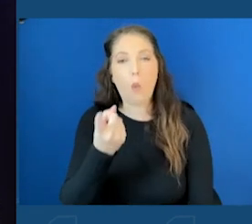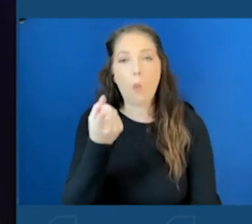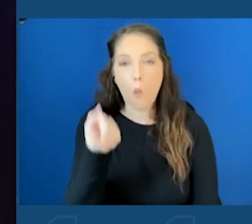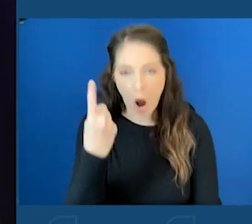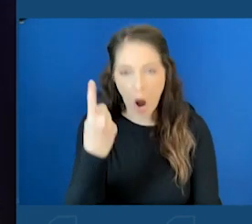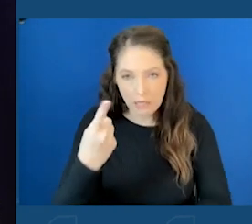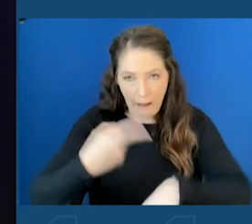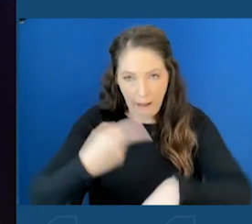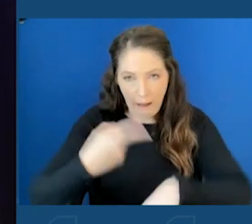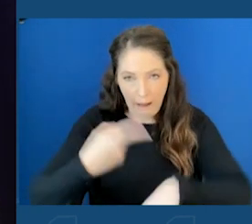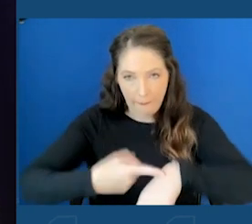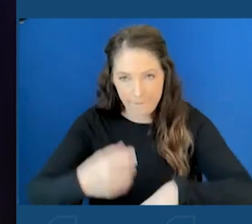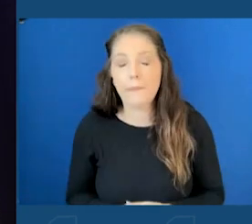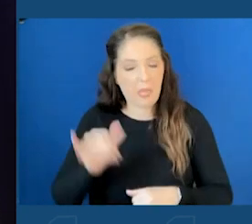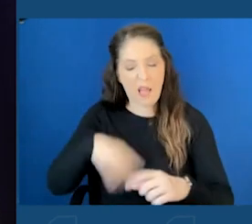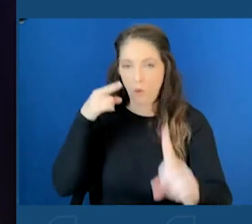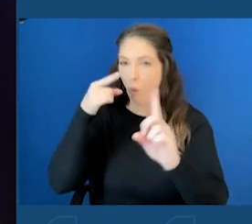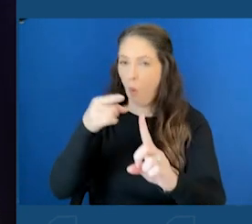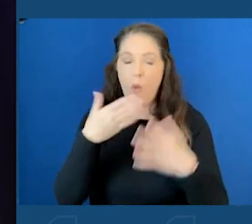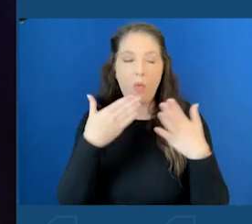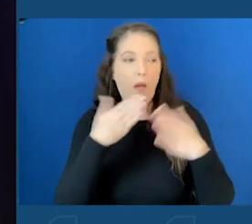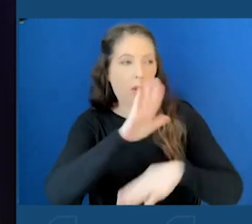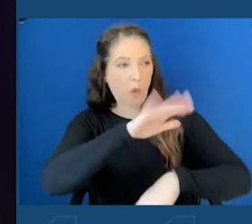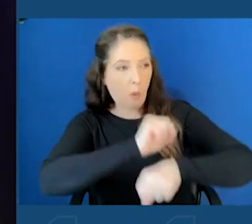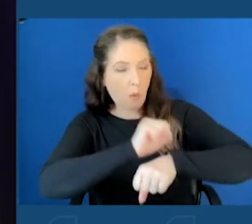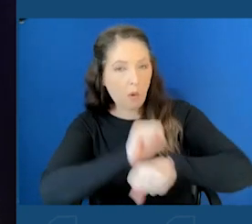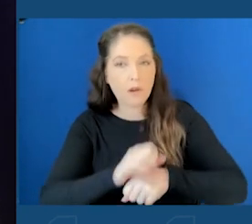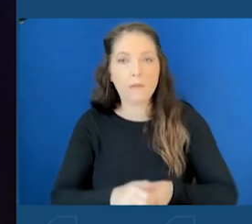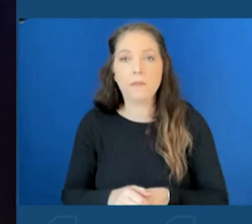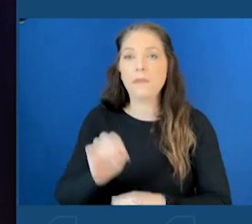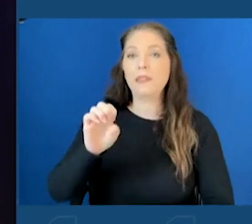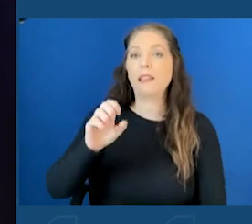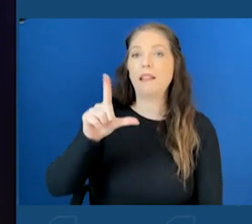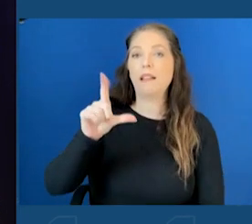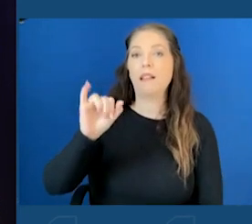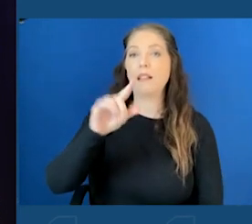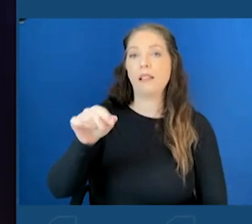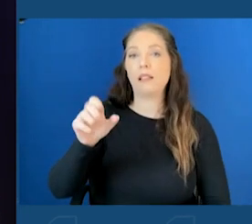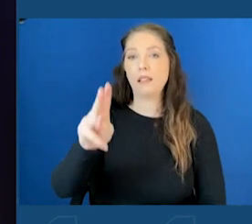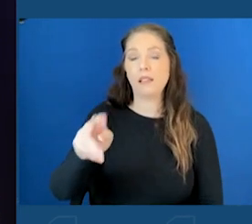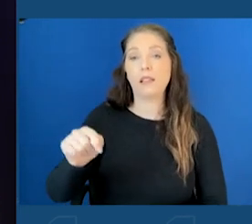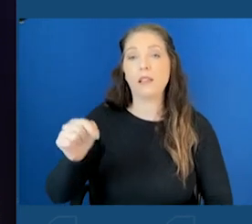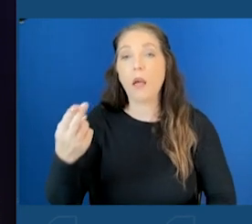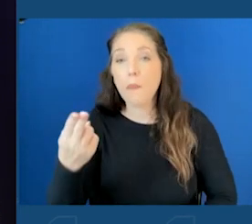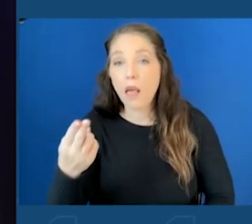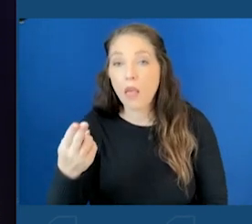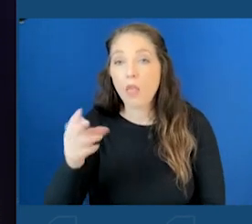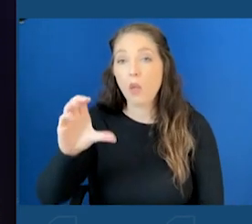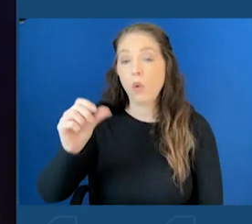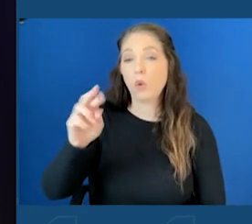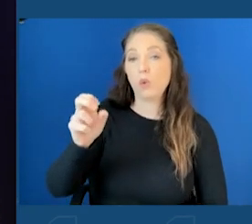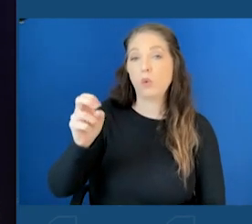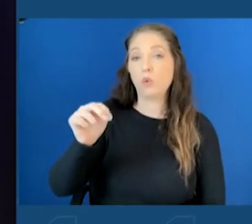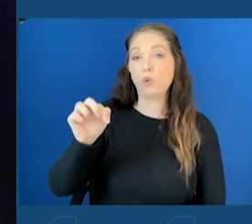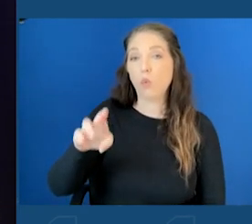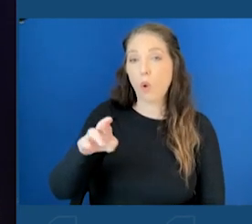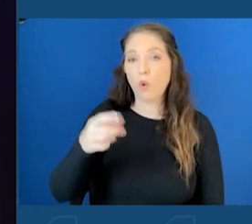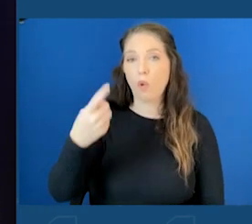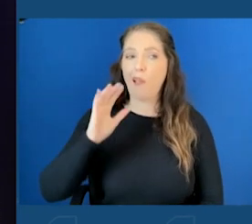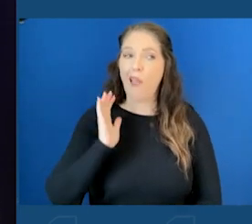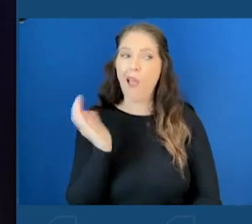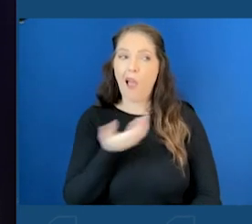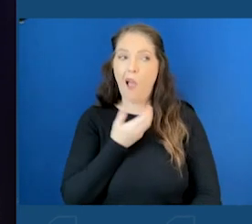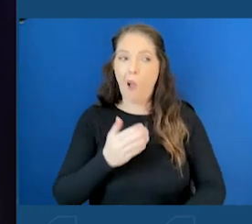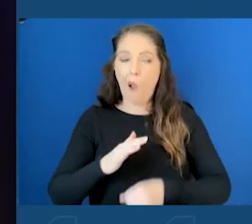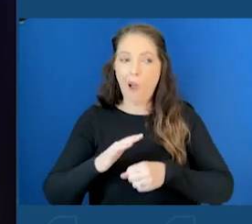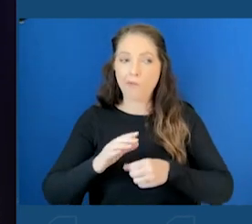thank you for all you do, Commissioner. Elizabeth Cronin, the Director of the New York State Office of Victim Services. Our emphasis is on those individuals. We've